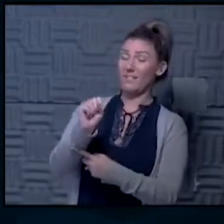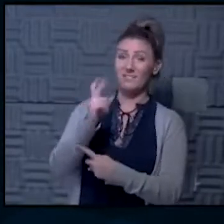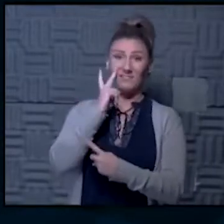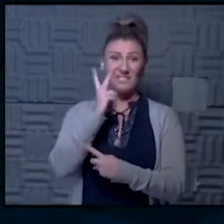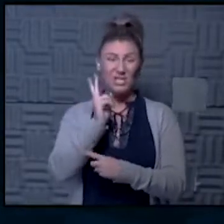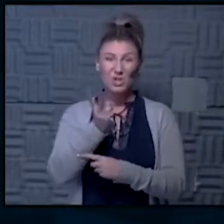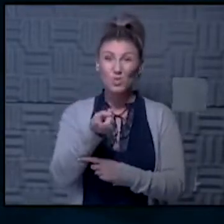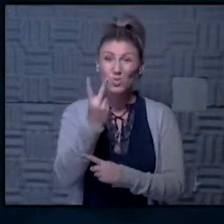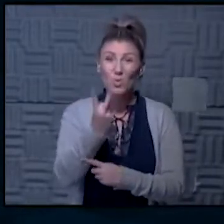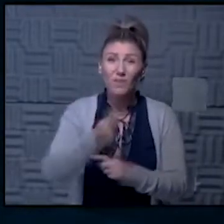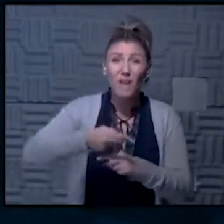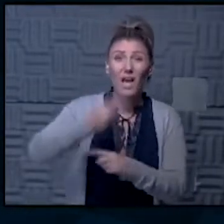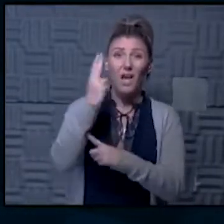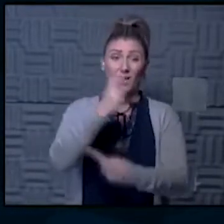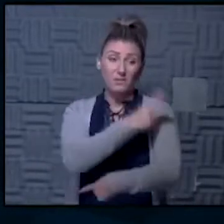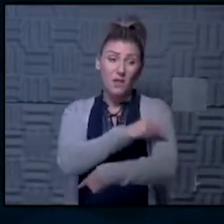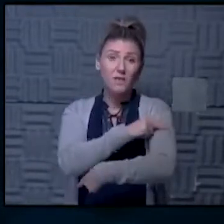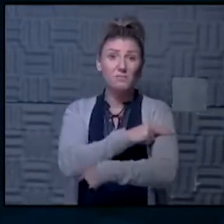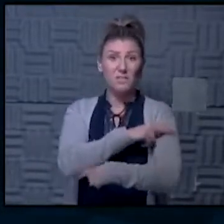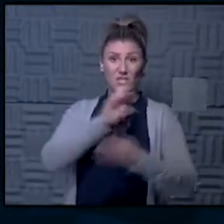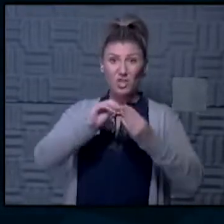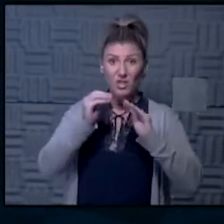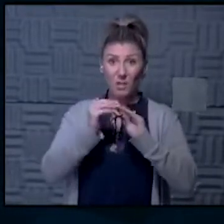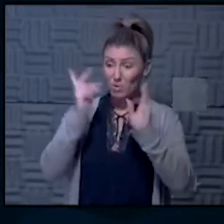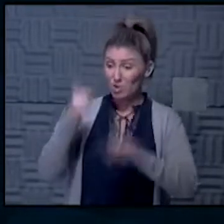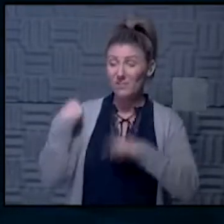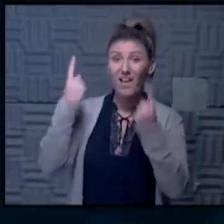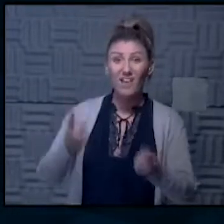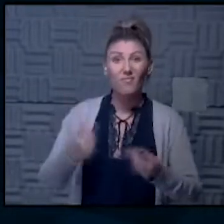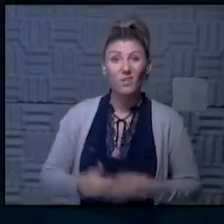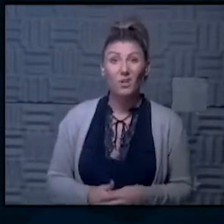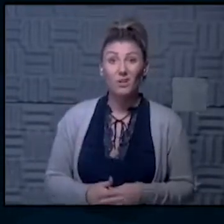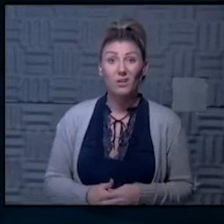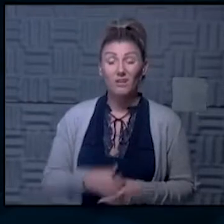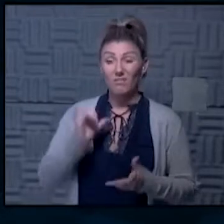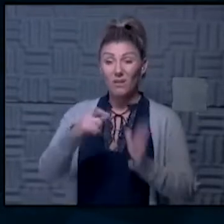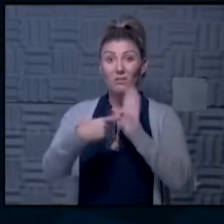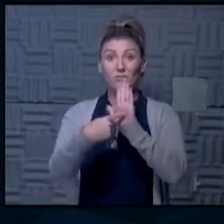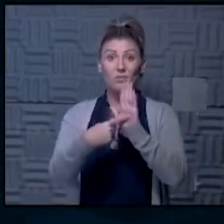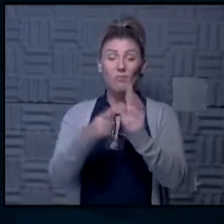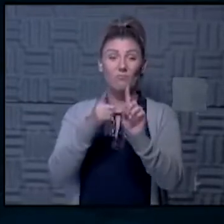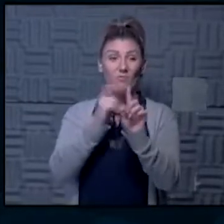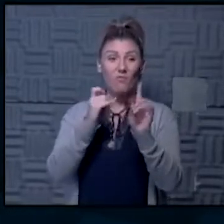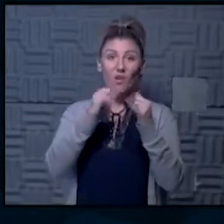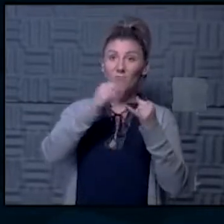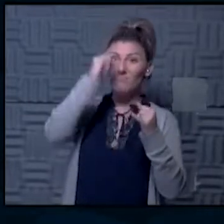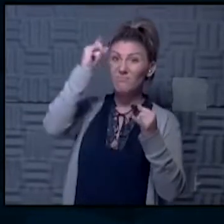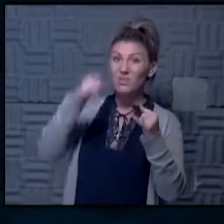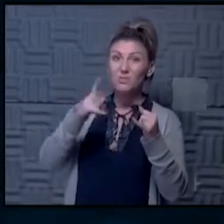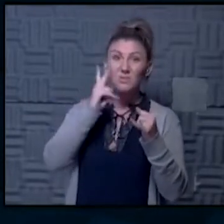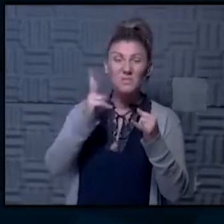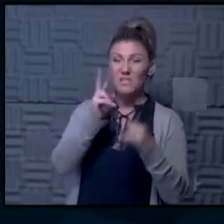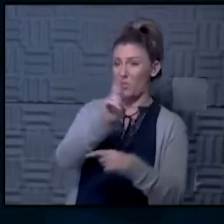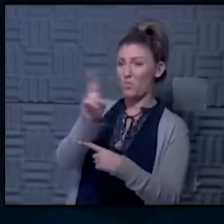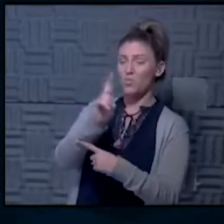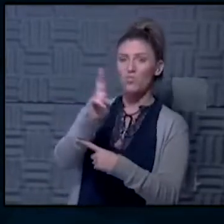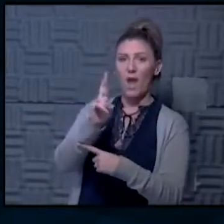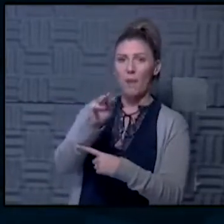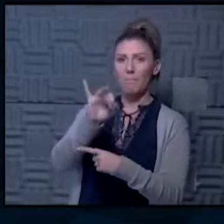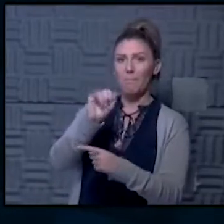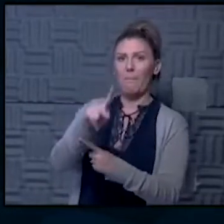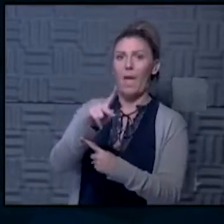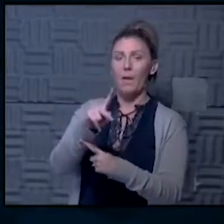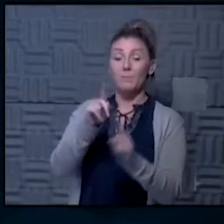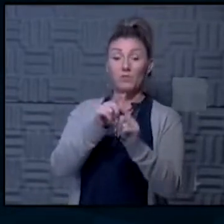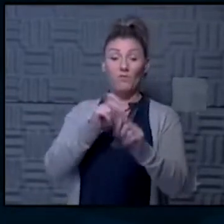highest hospitalization numbers ever. And they're represented by those sort of taller peaks on the right-hand side of the Kansas map. So again, moving